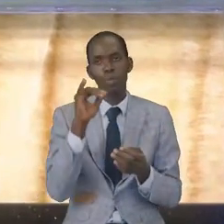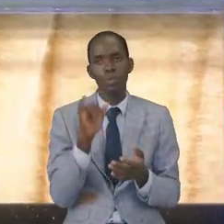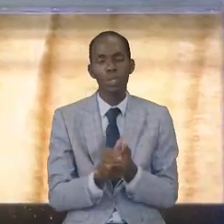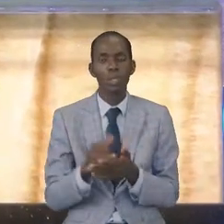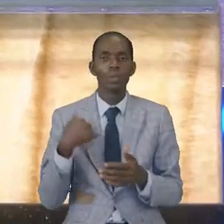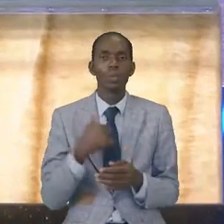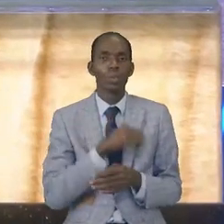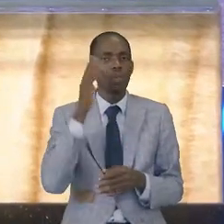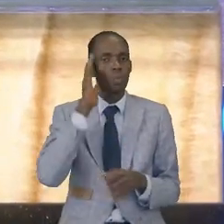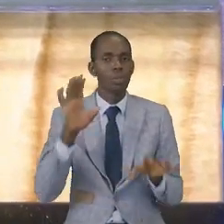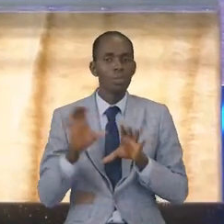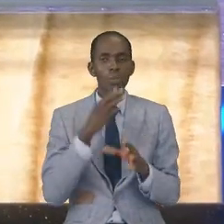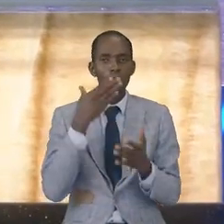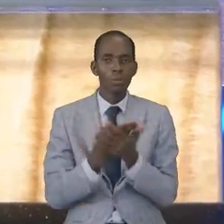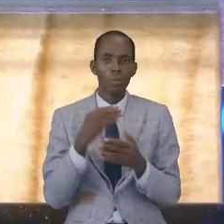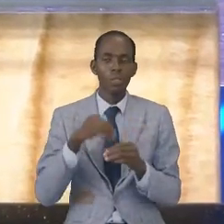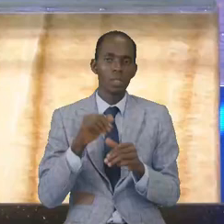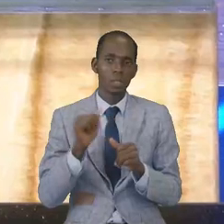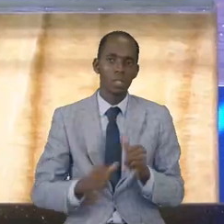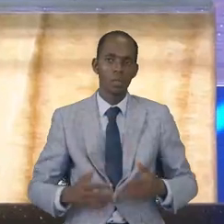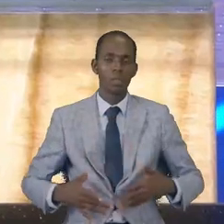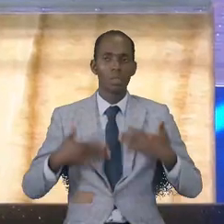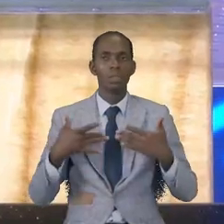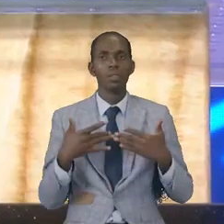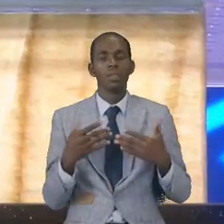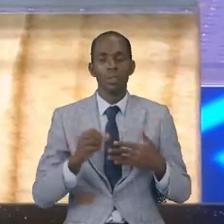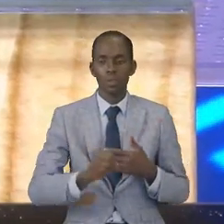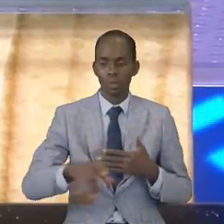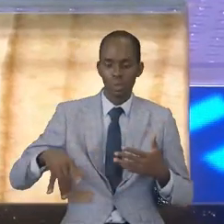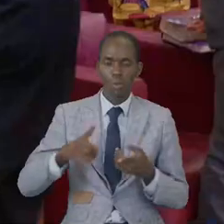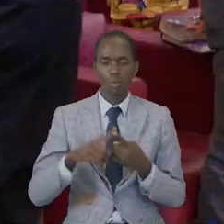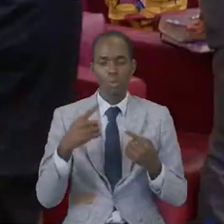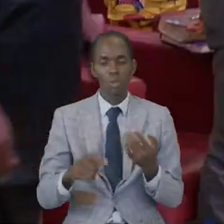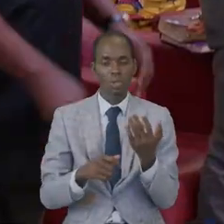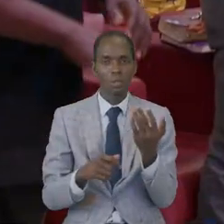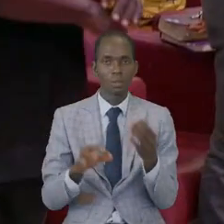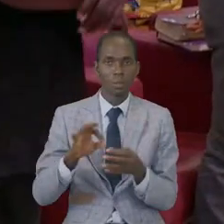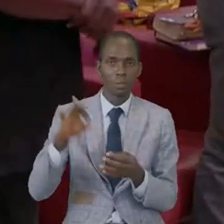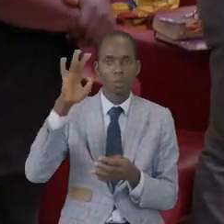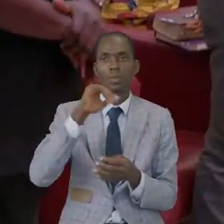do good in every life, so to the spirit, not to the flesh.